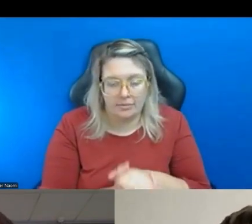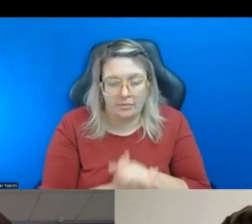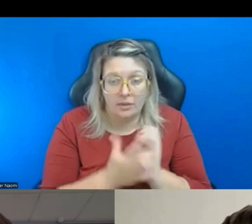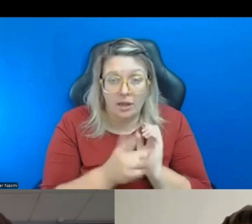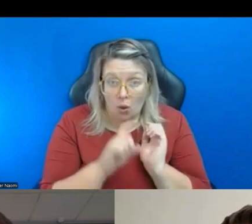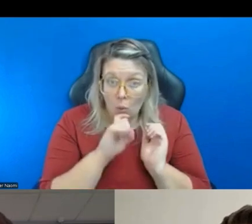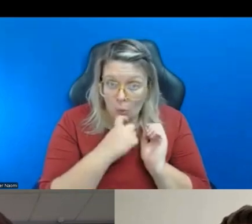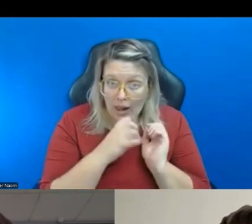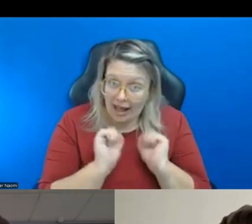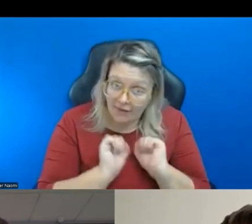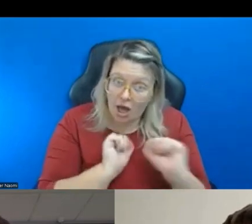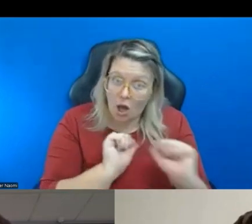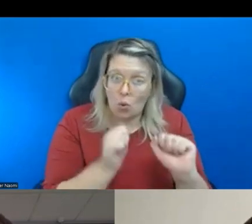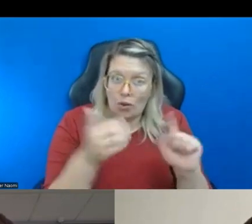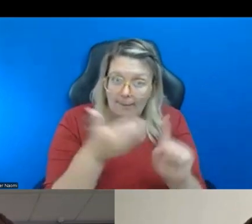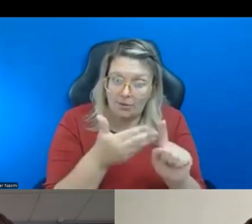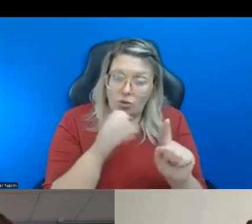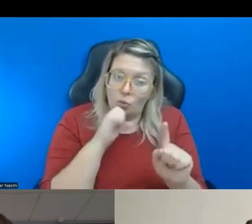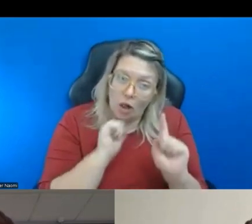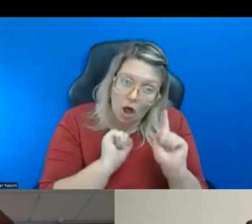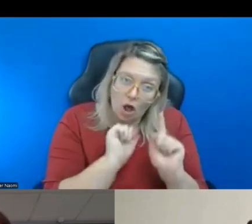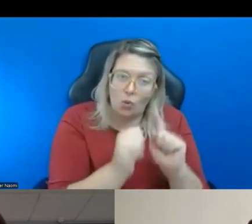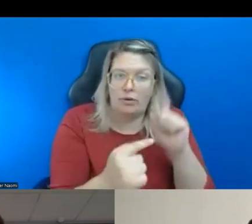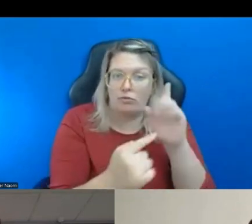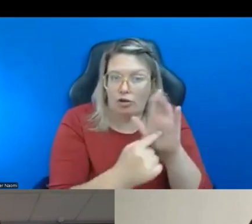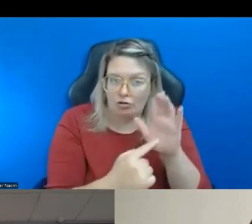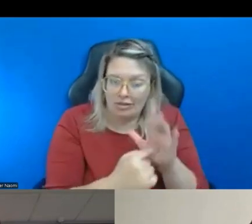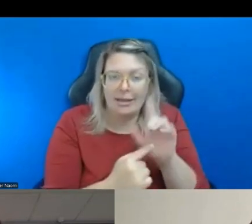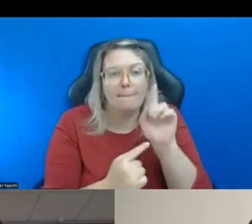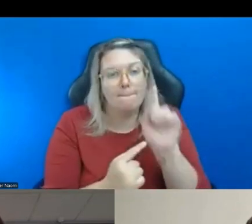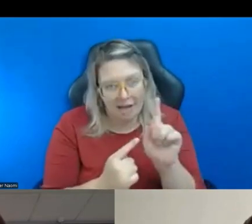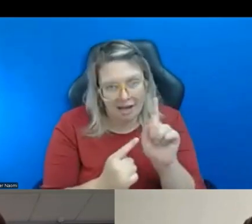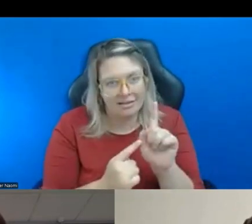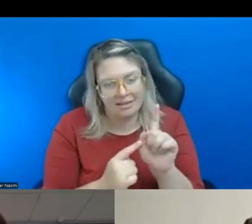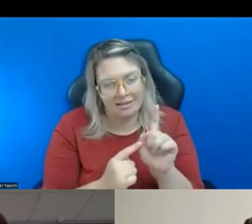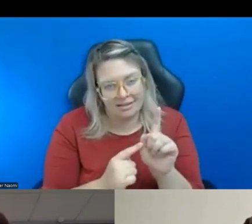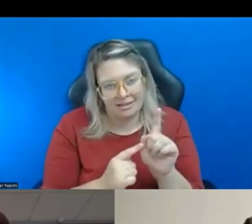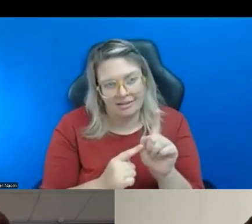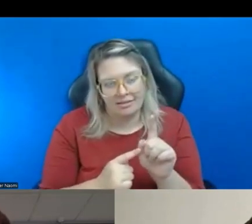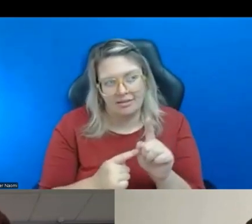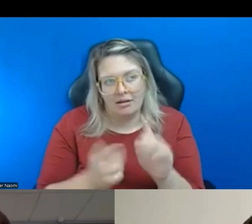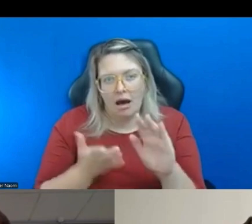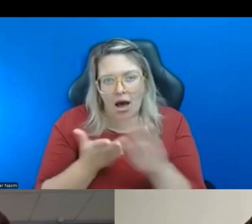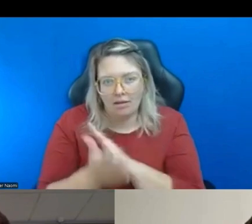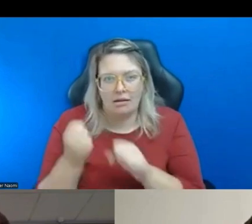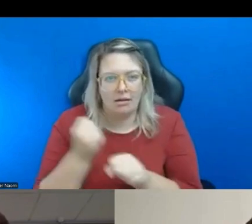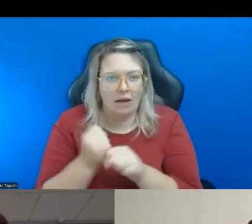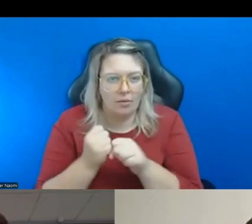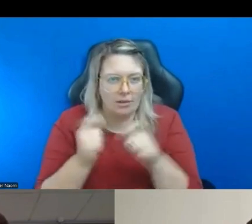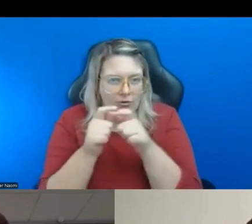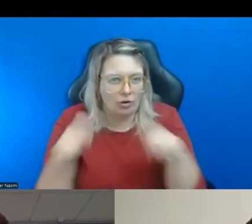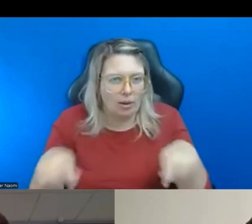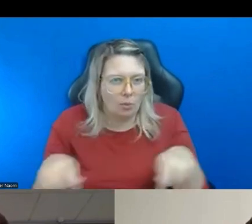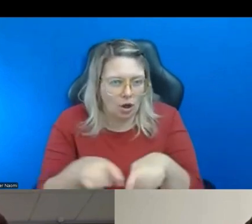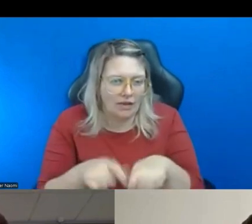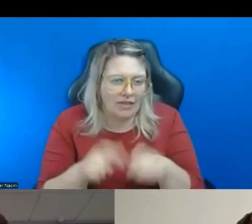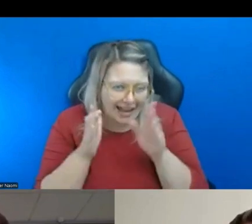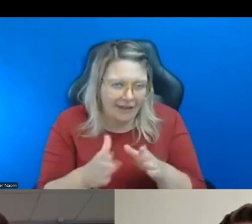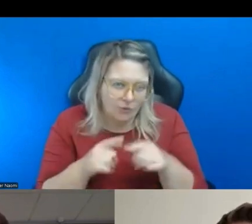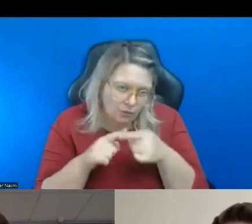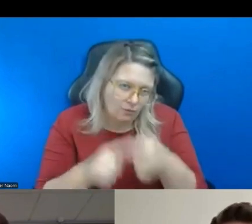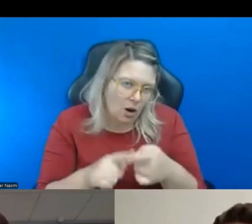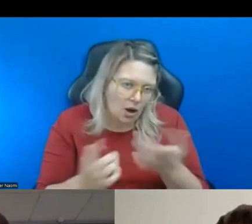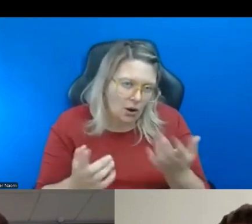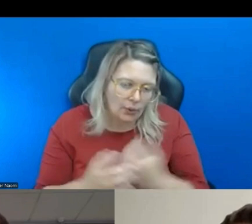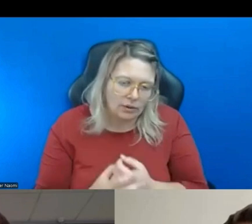own ambitions and their own priorities, but it will still be within a framework, and that they have to work with and work around. So